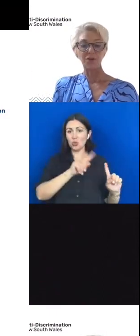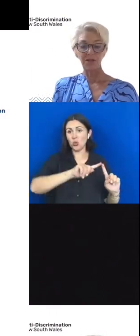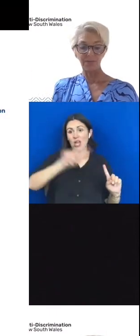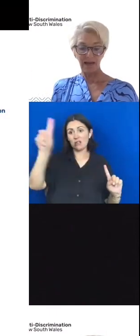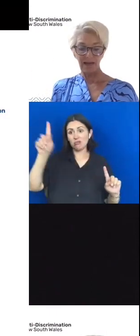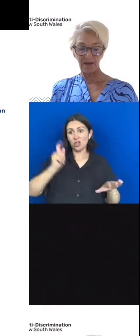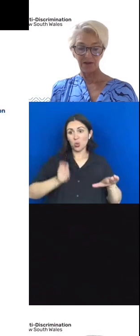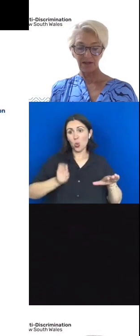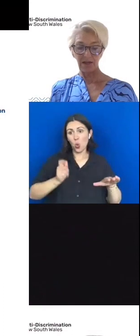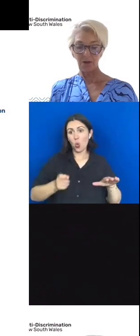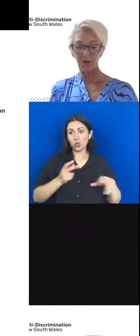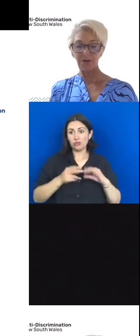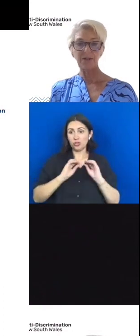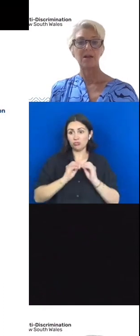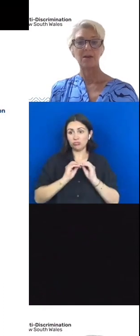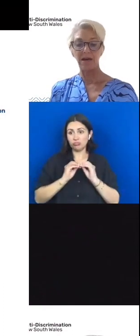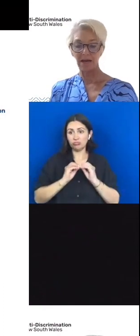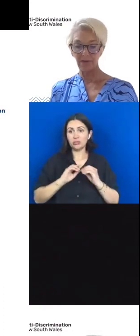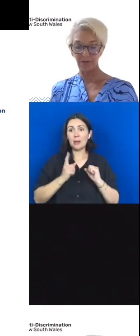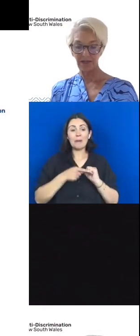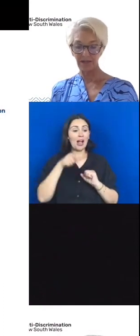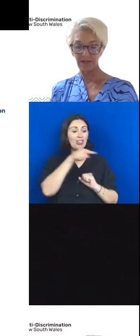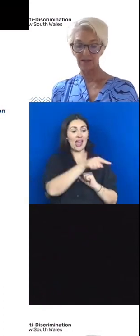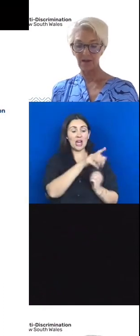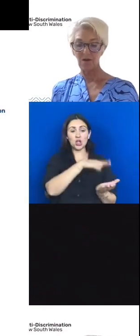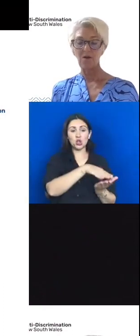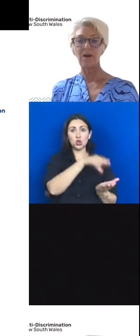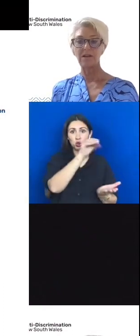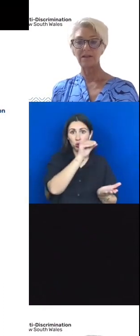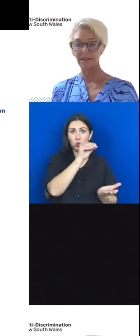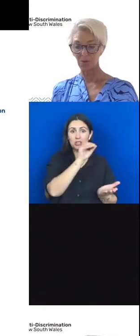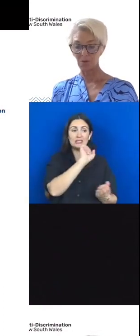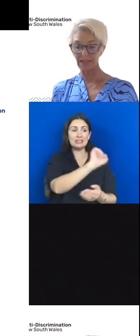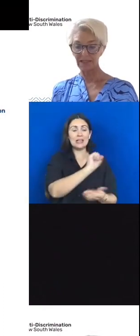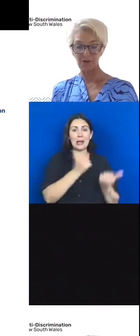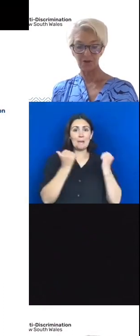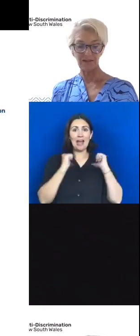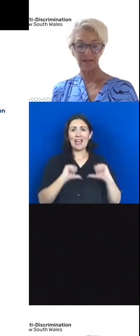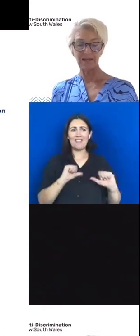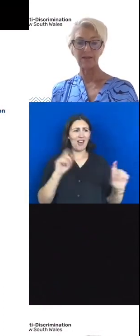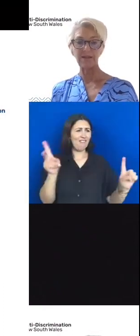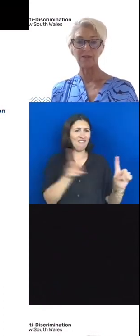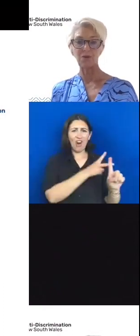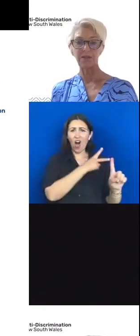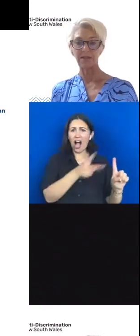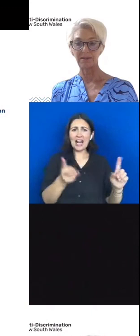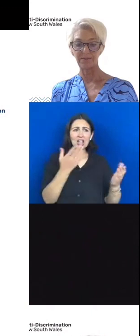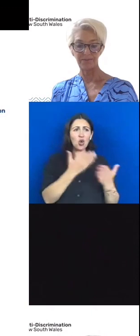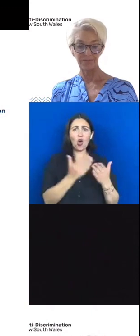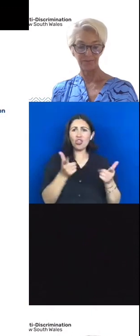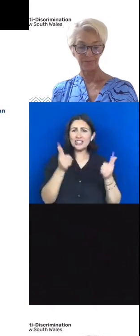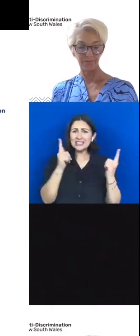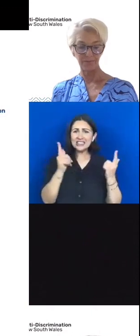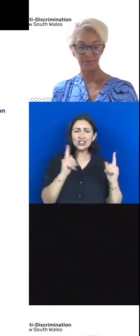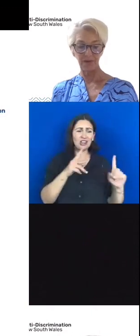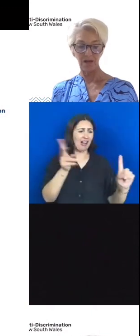The student's behaviour included, among other things, violence towards teachers and other students.